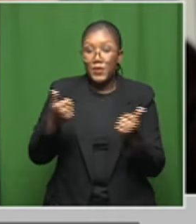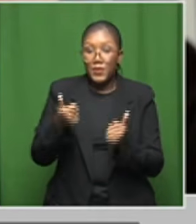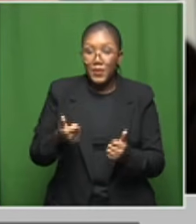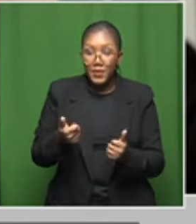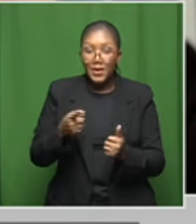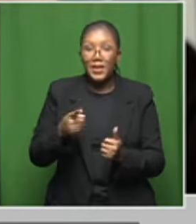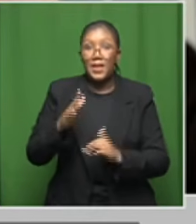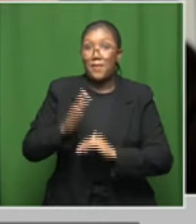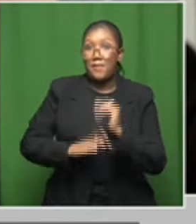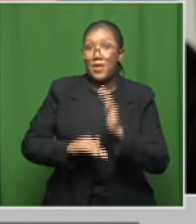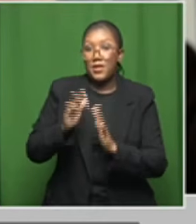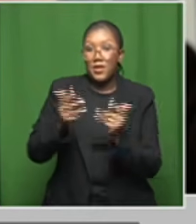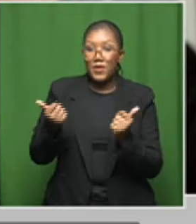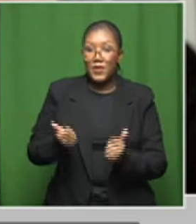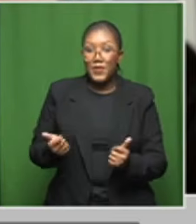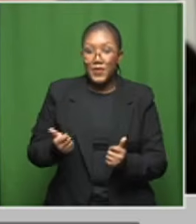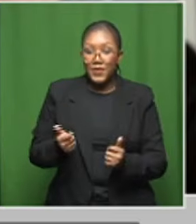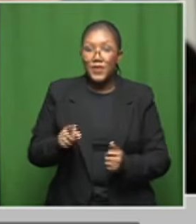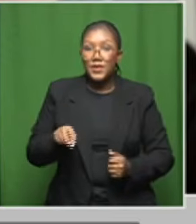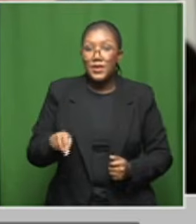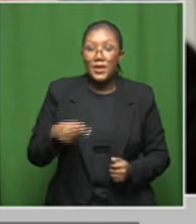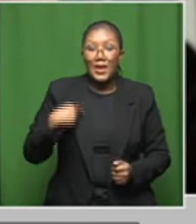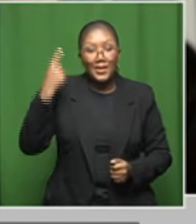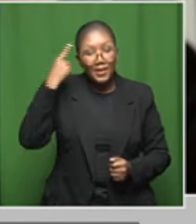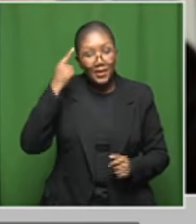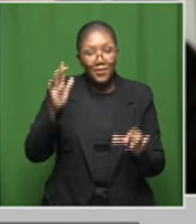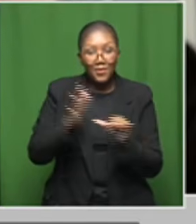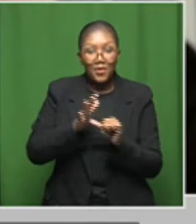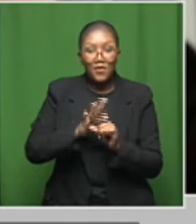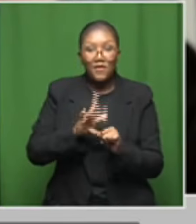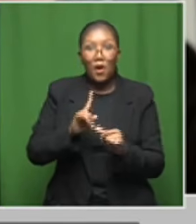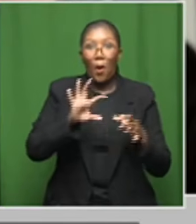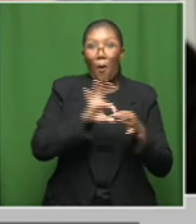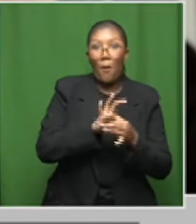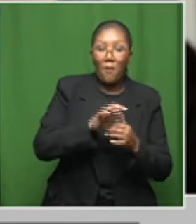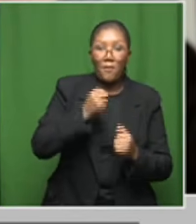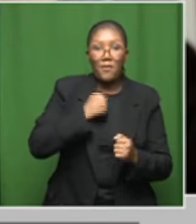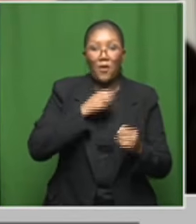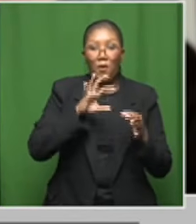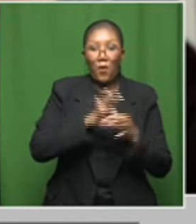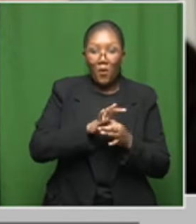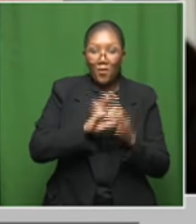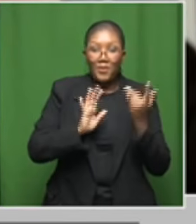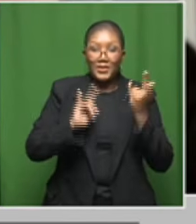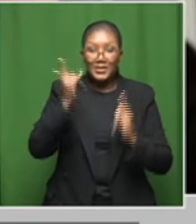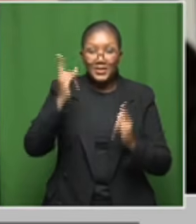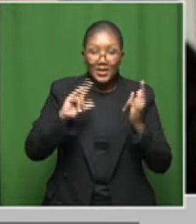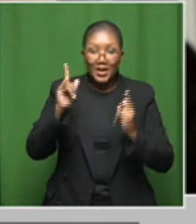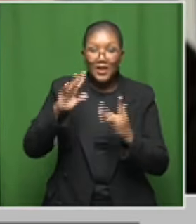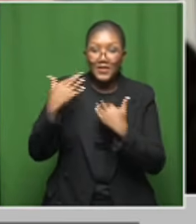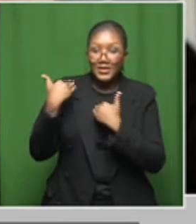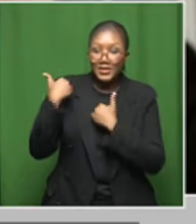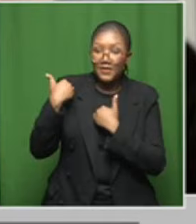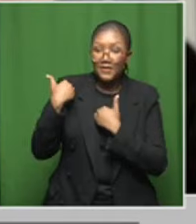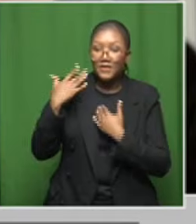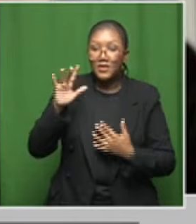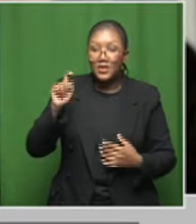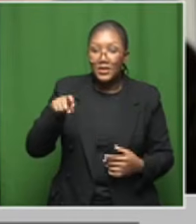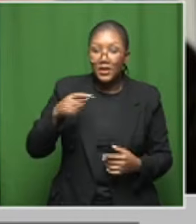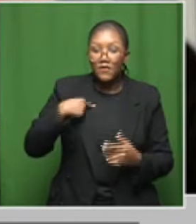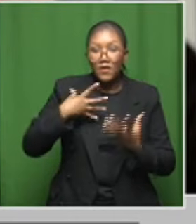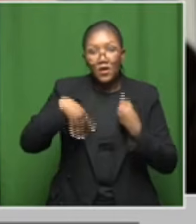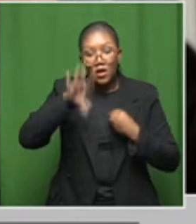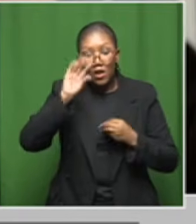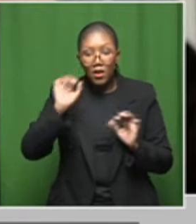whole idea for it is to become a home from home for the kids of the town, a safe space where you can learn, where you